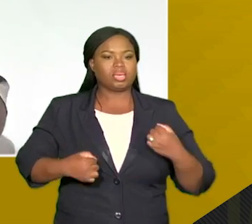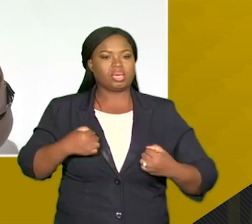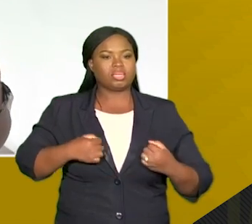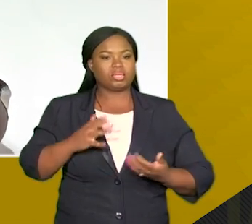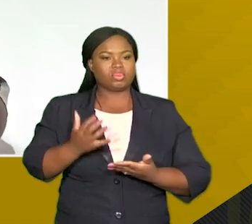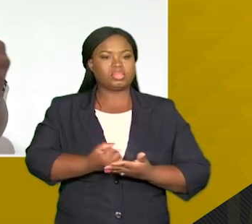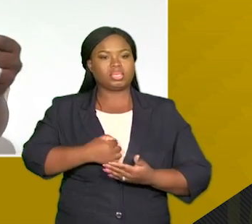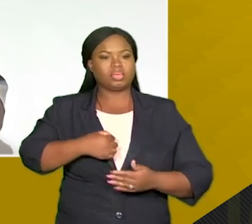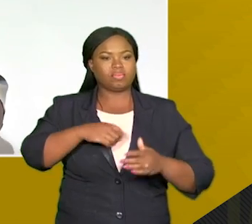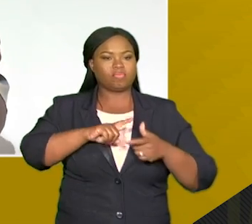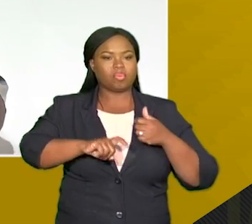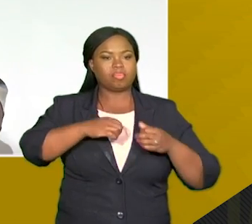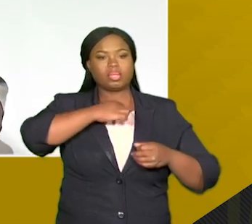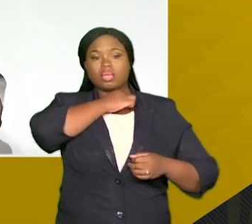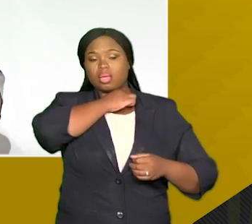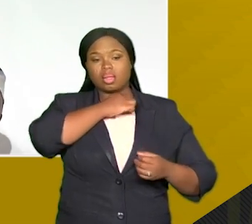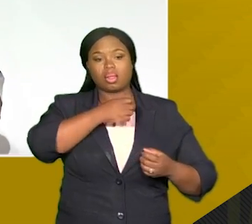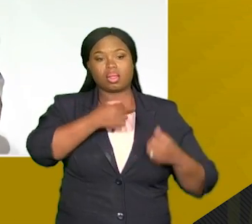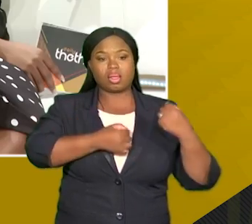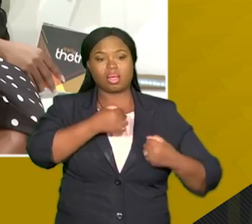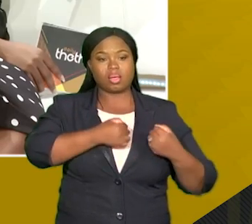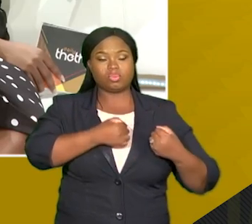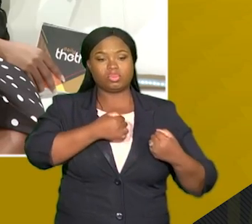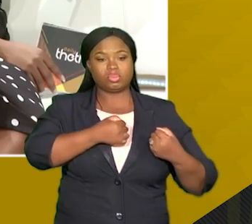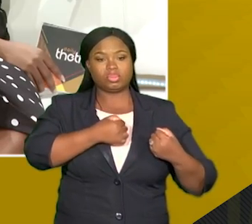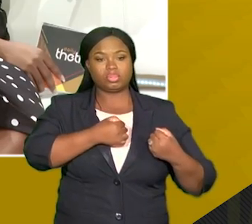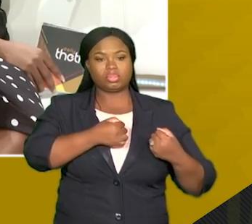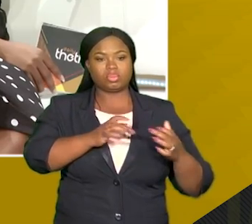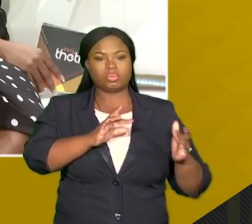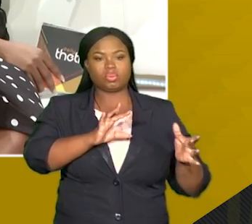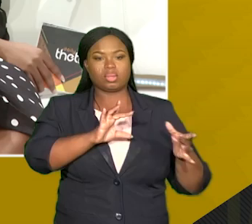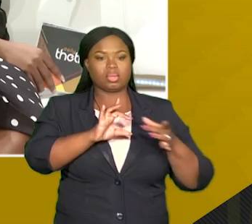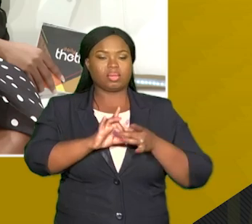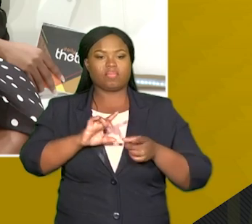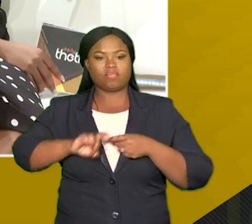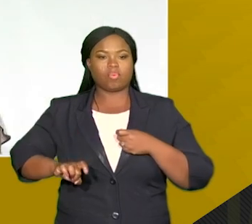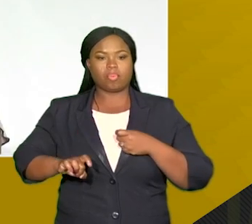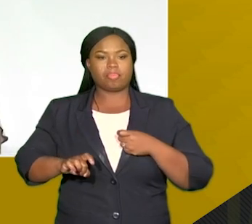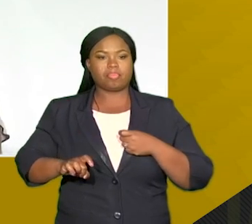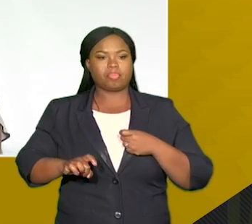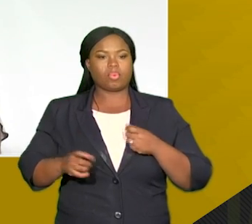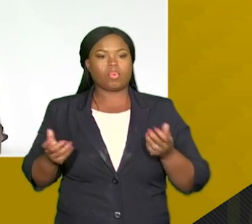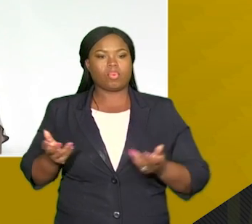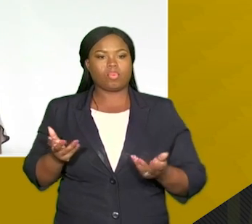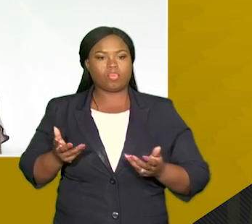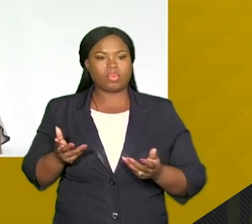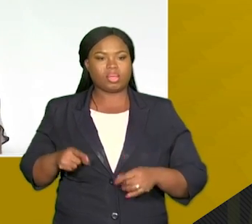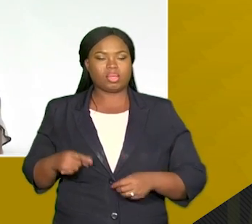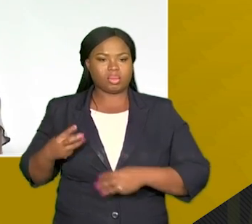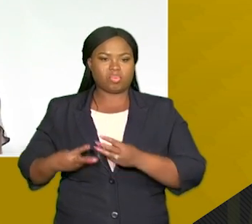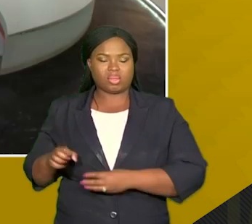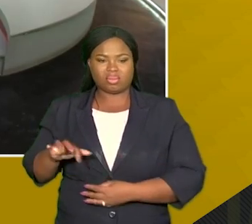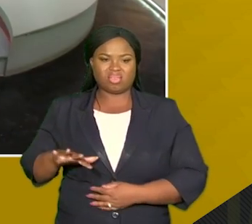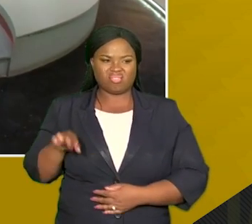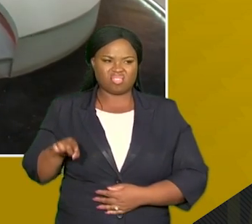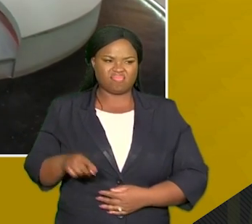hijacka ejardin. It's actually a car that was linked from where ubaba asebenza khona. Oh, okay. All